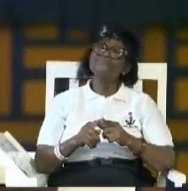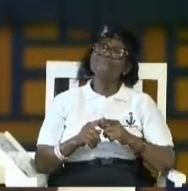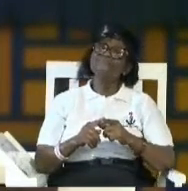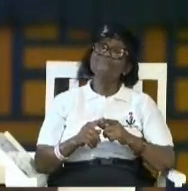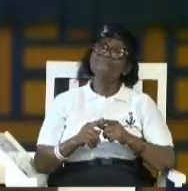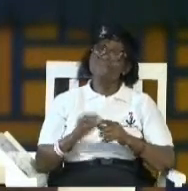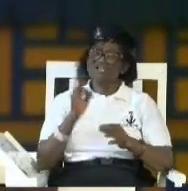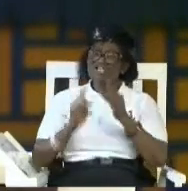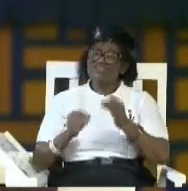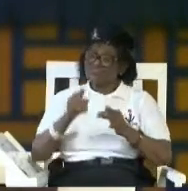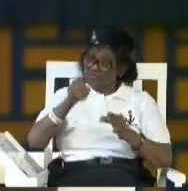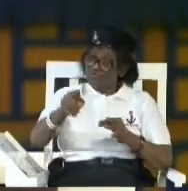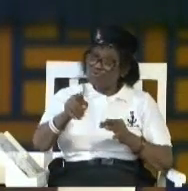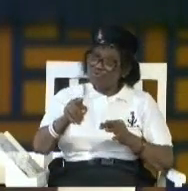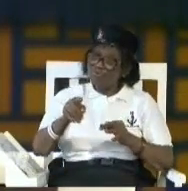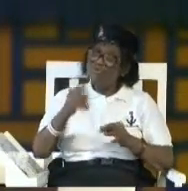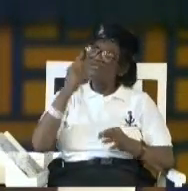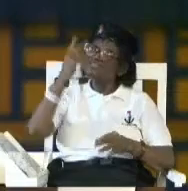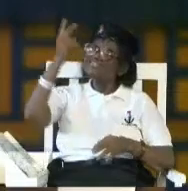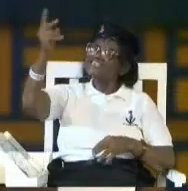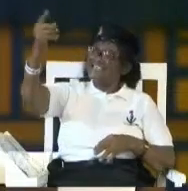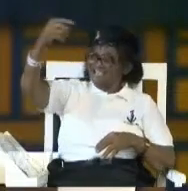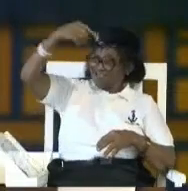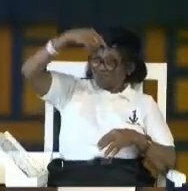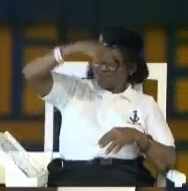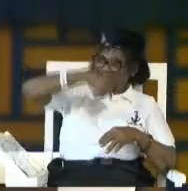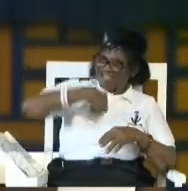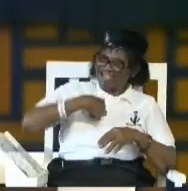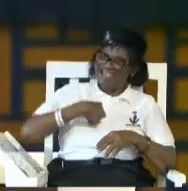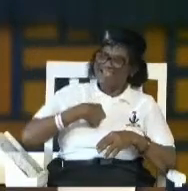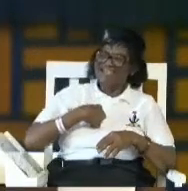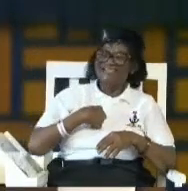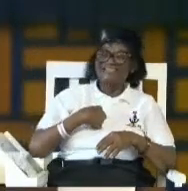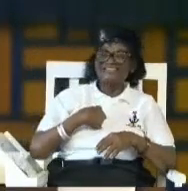If you see me,